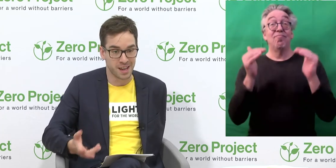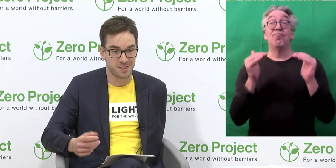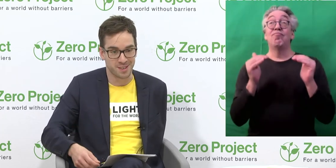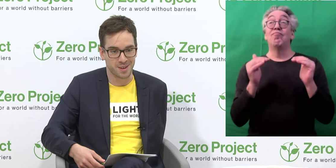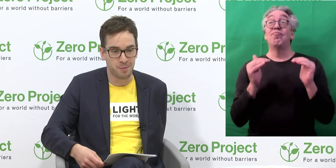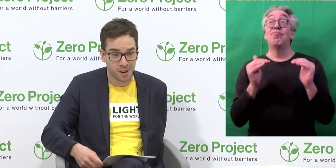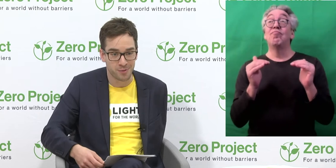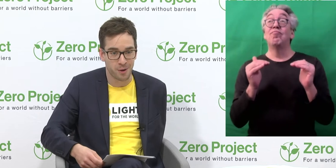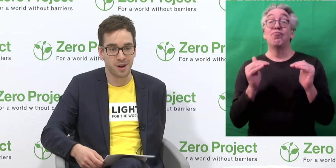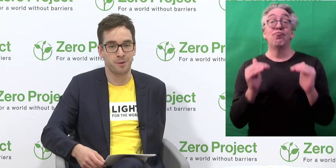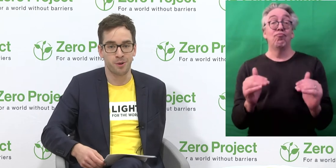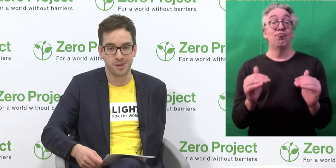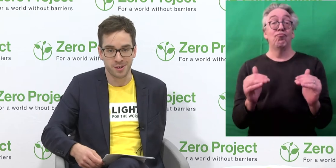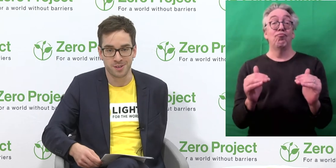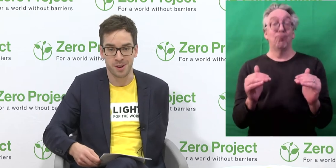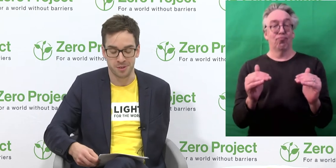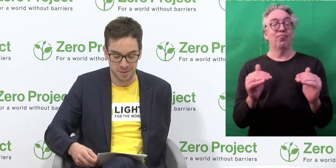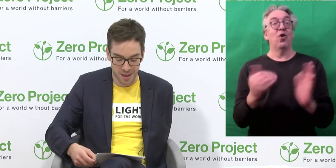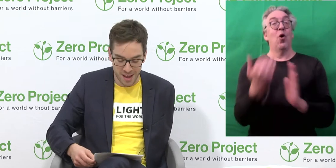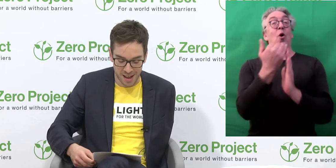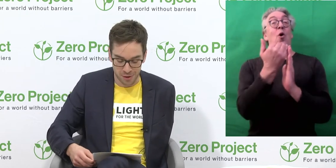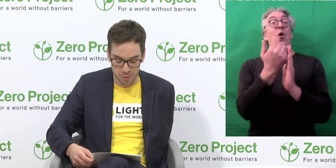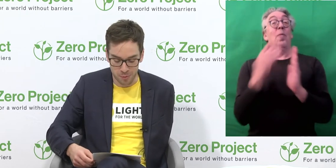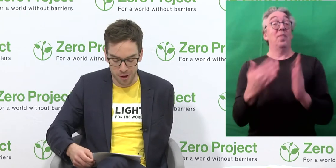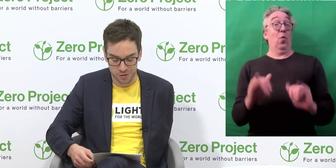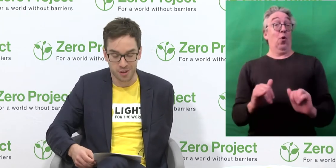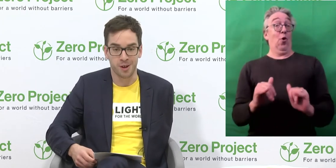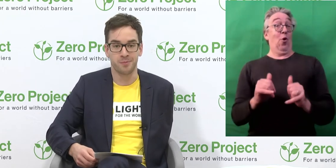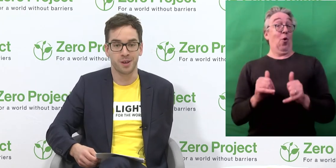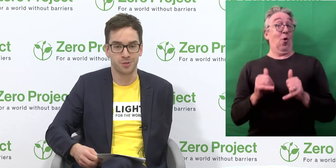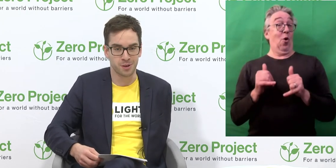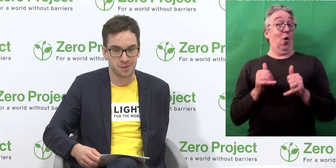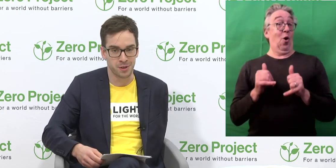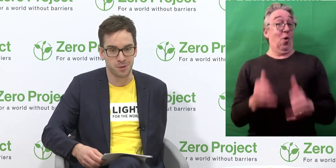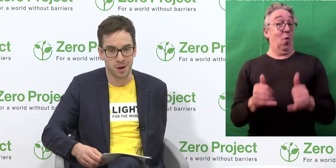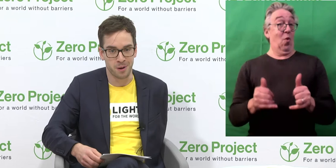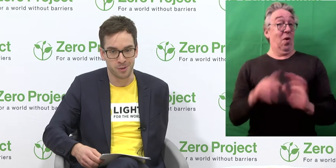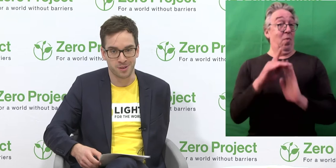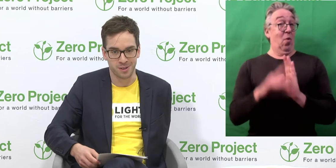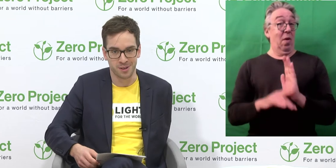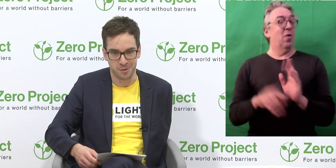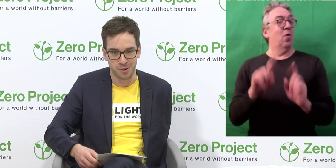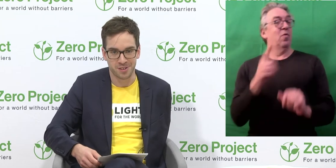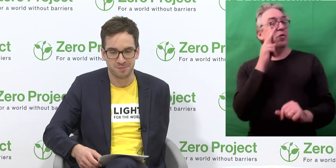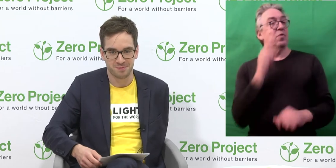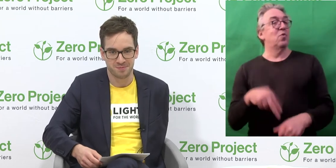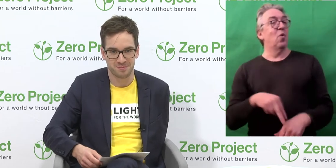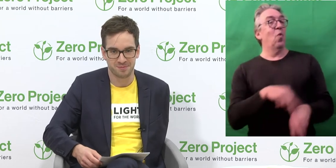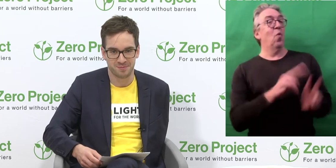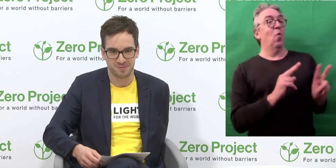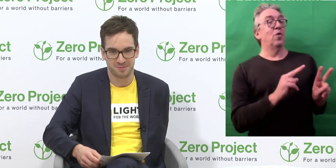the next part of our award ceremony, and we will watch a short video about the award.